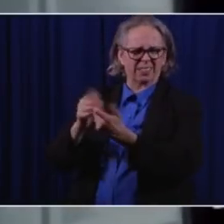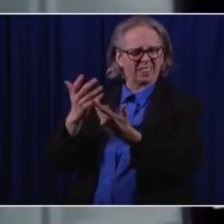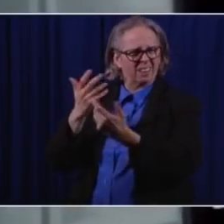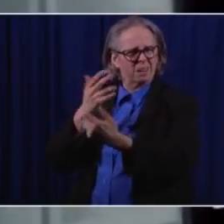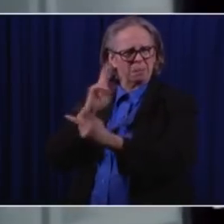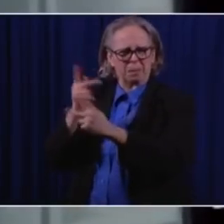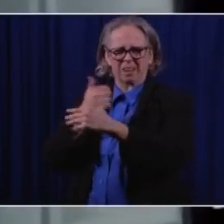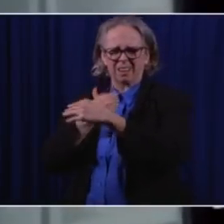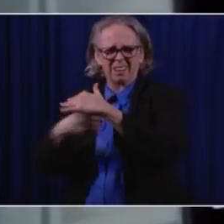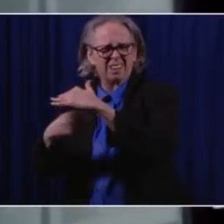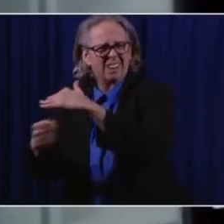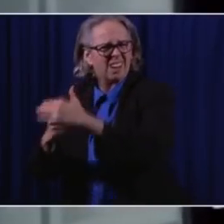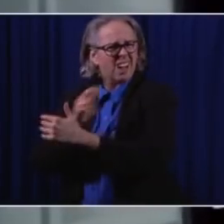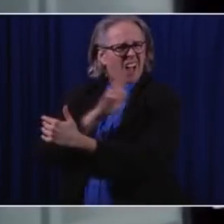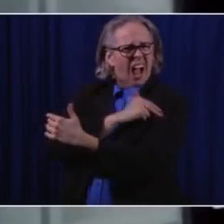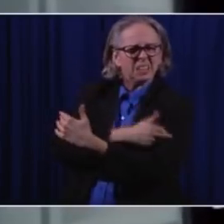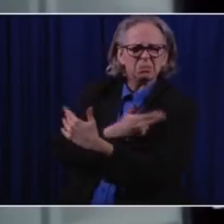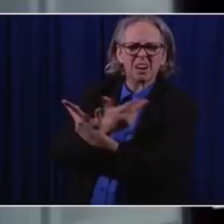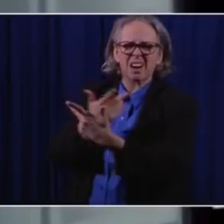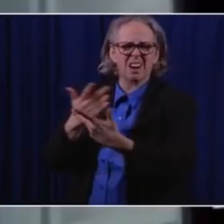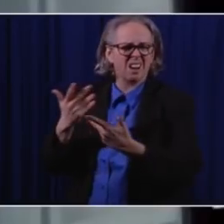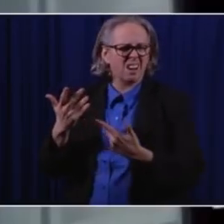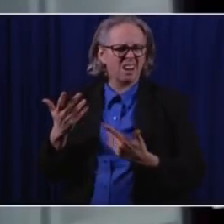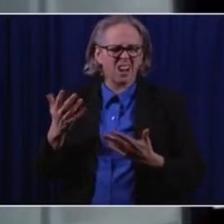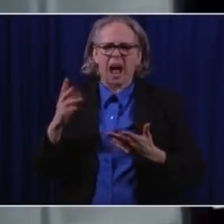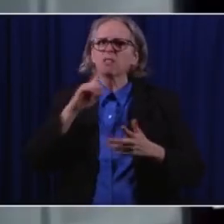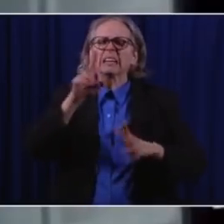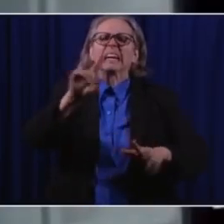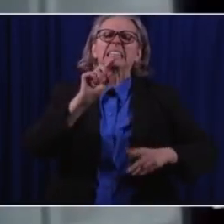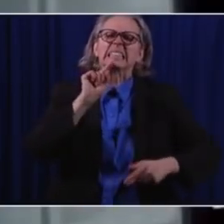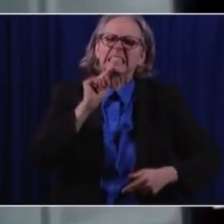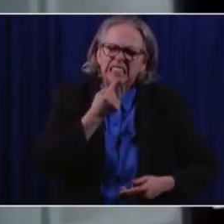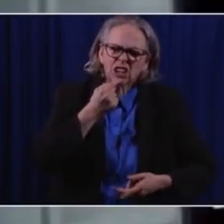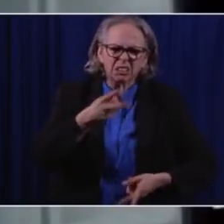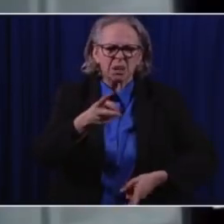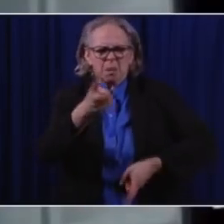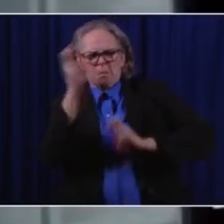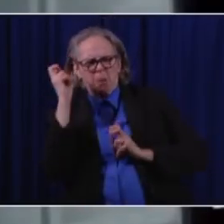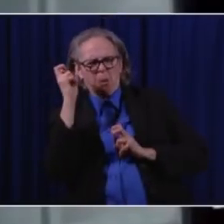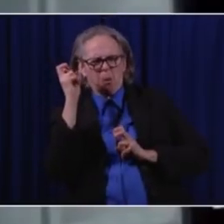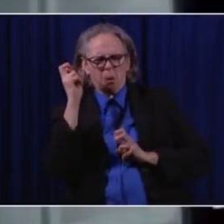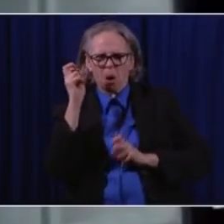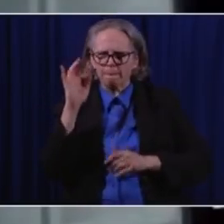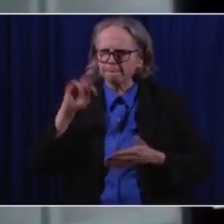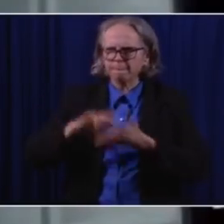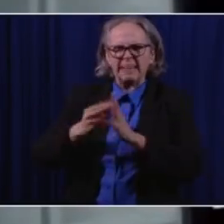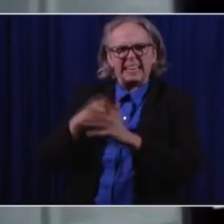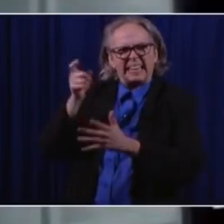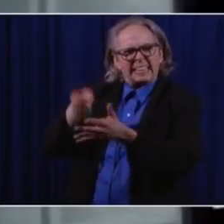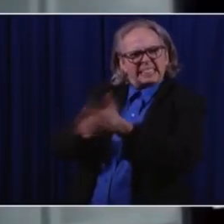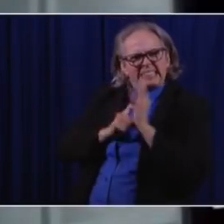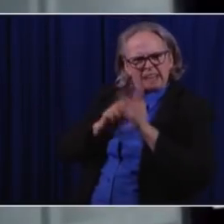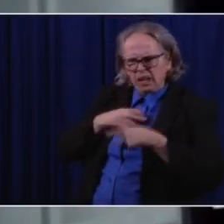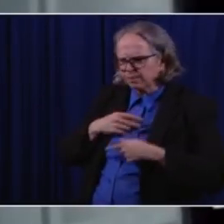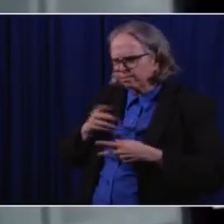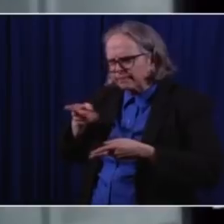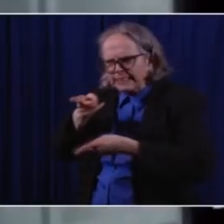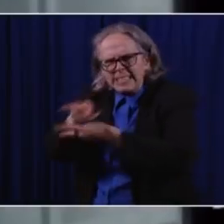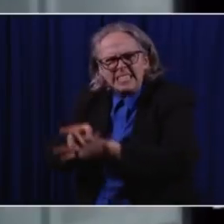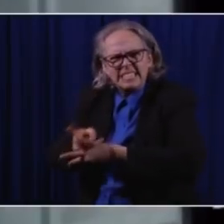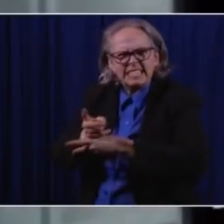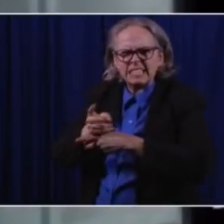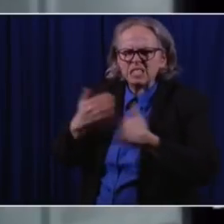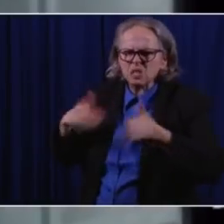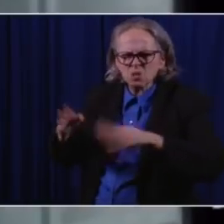their disease processes are progressing into needing critical cares. So definitely it's reflective of the data that you